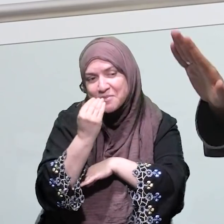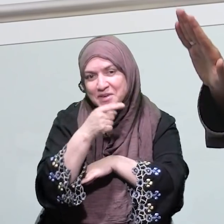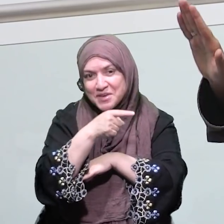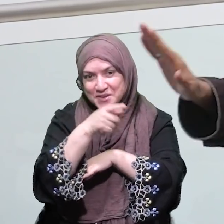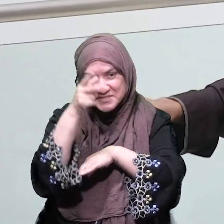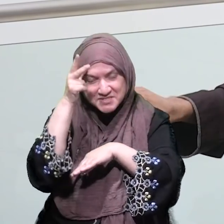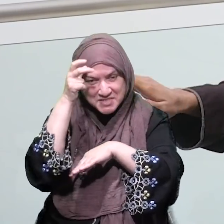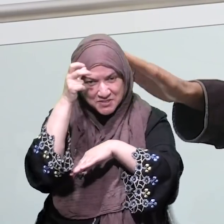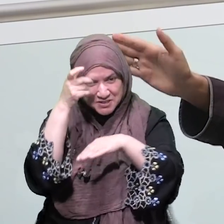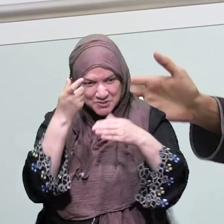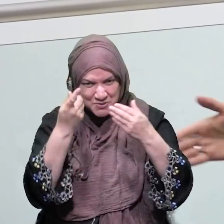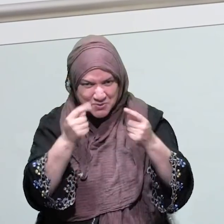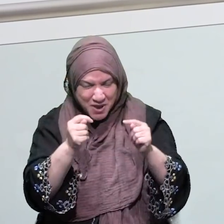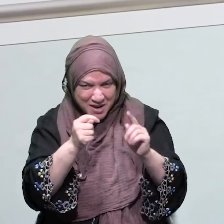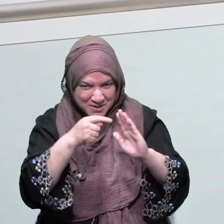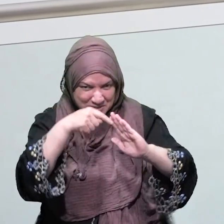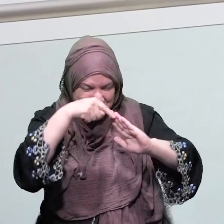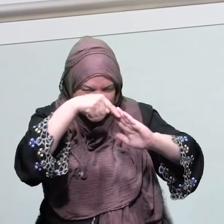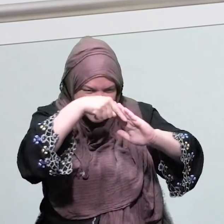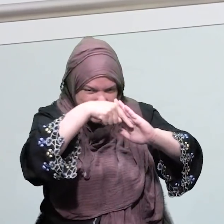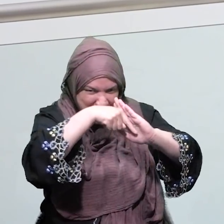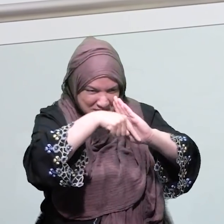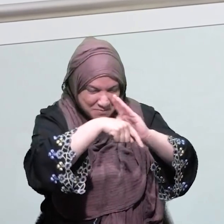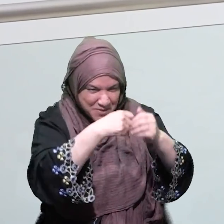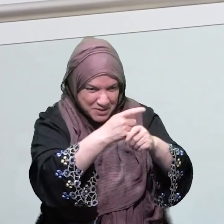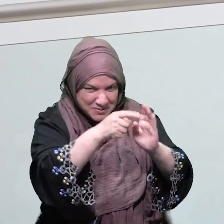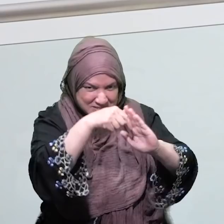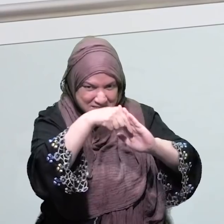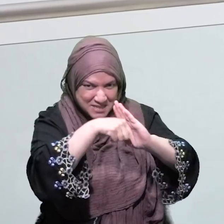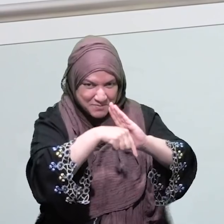long night ahead of you. What a long day that you had already.